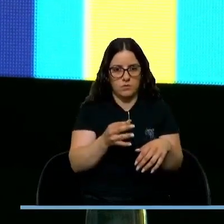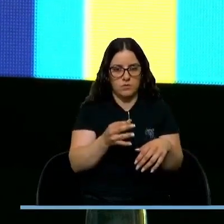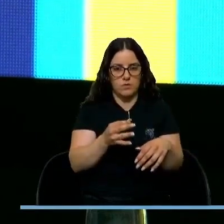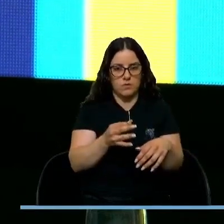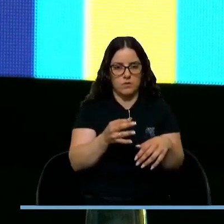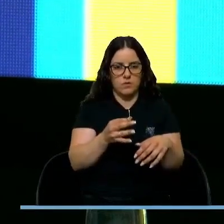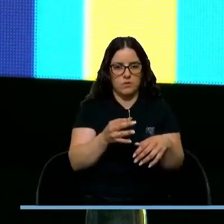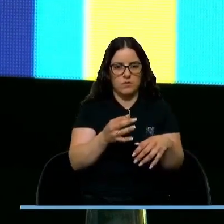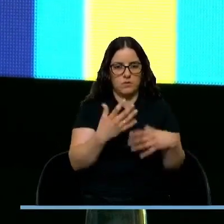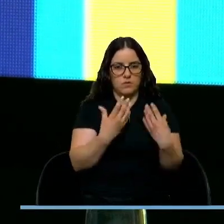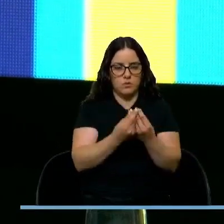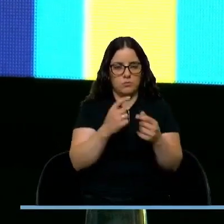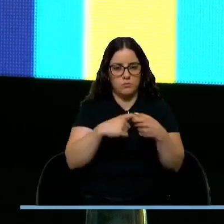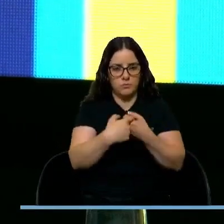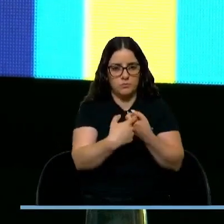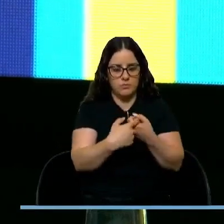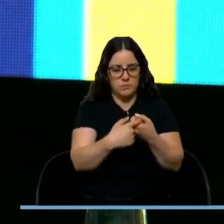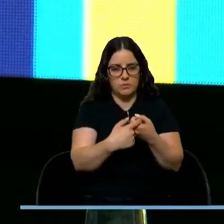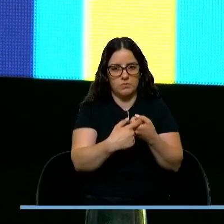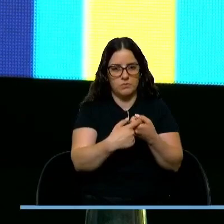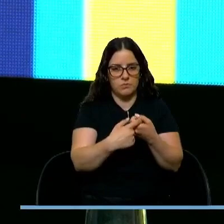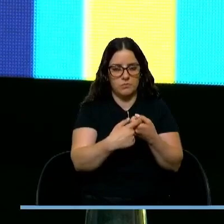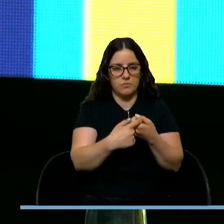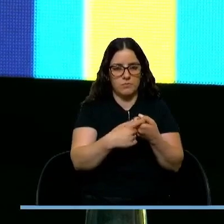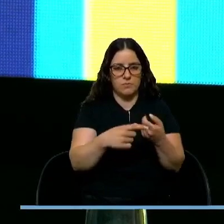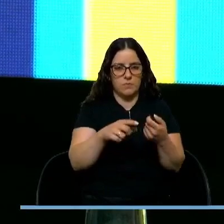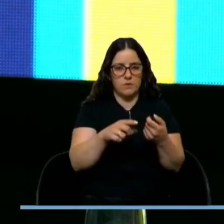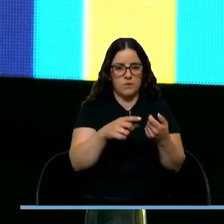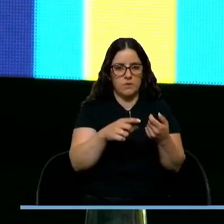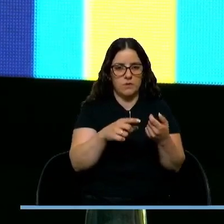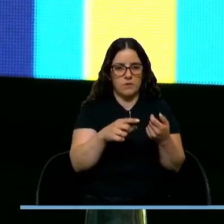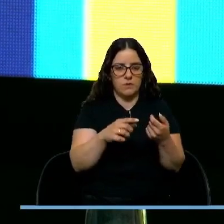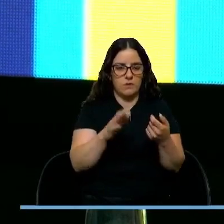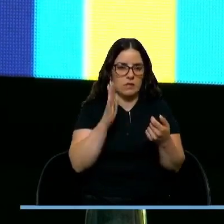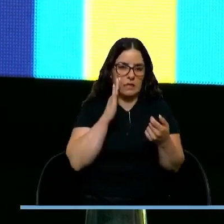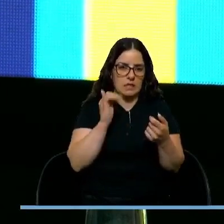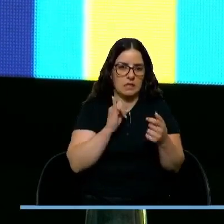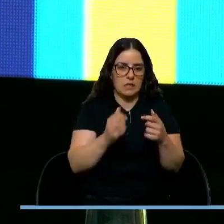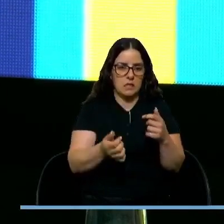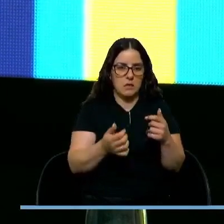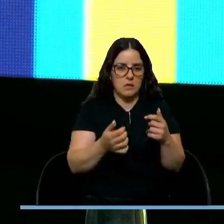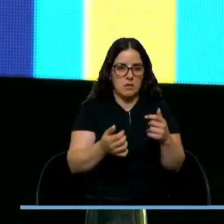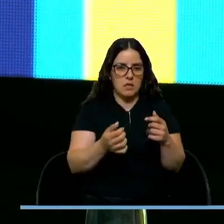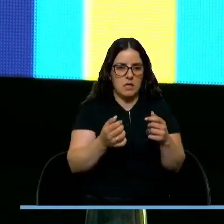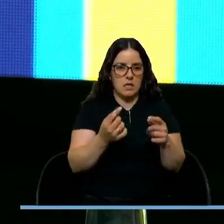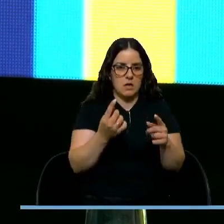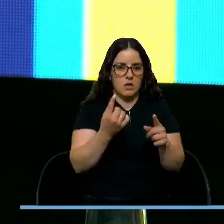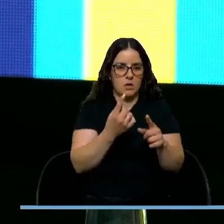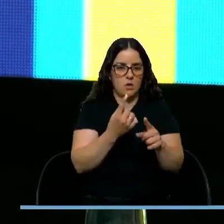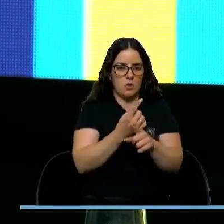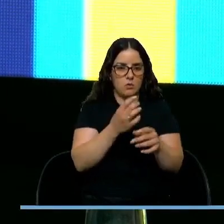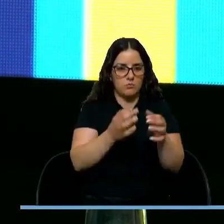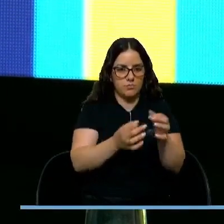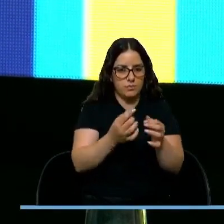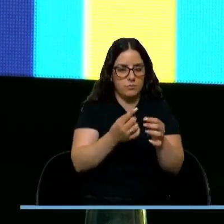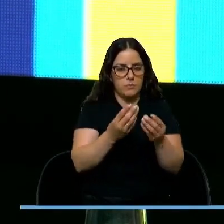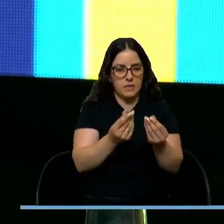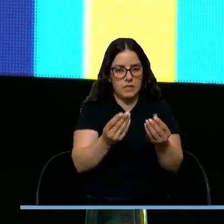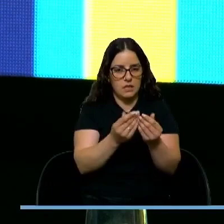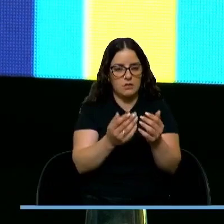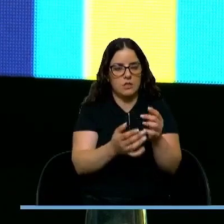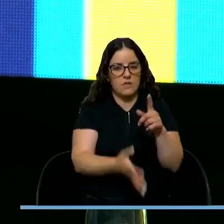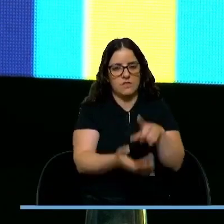our partners in the industry is to make more efficient equipment, right? And then